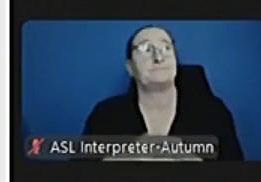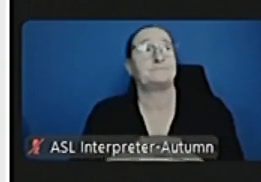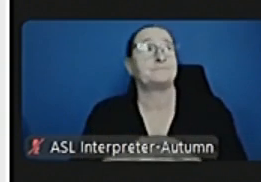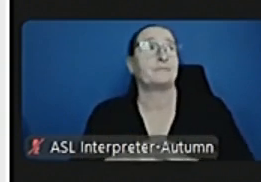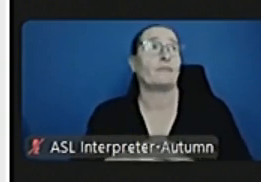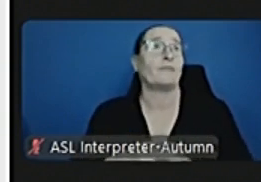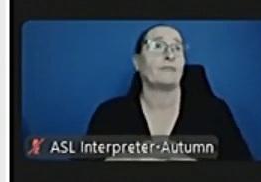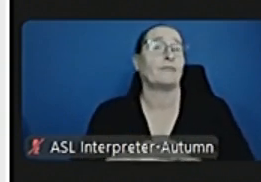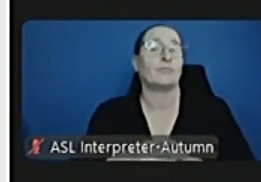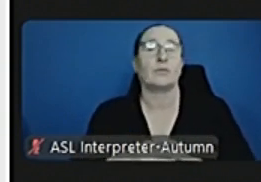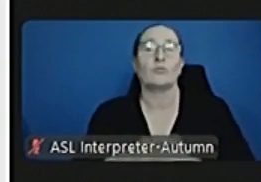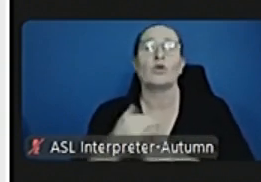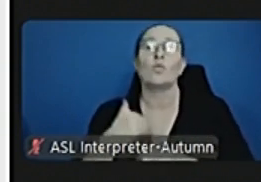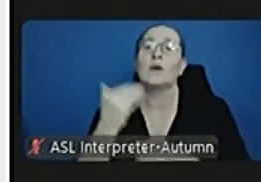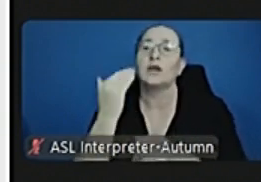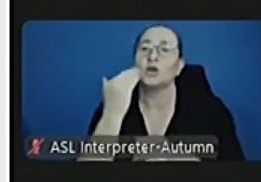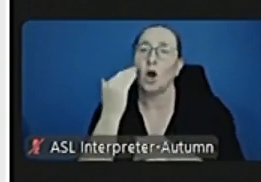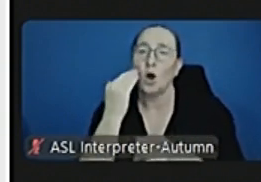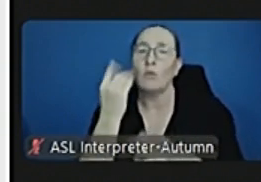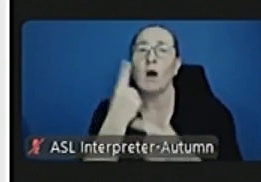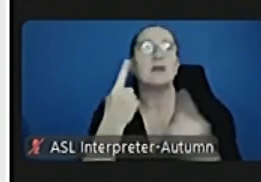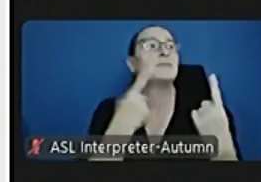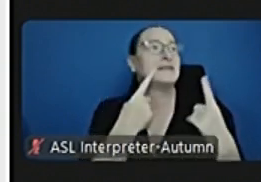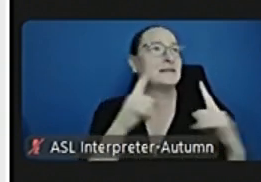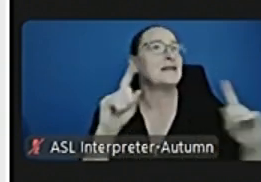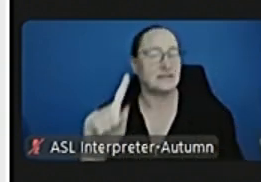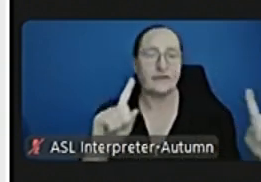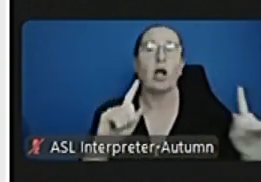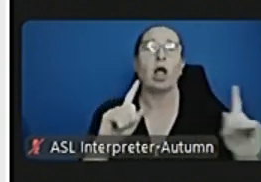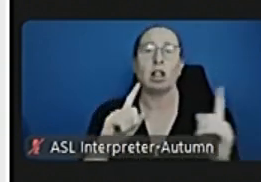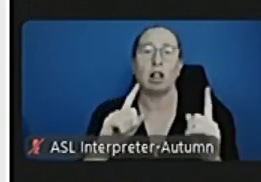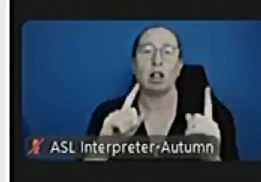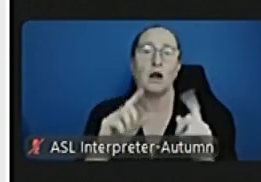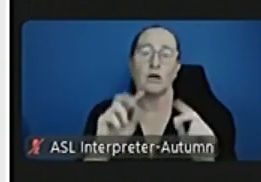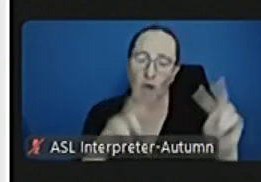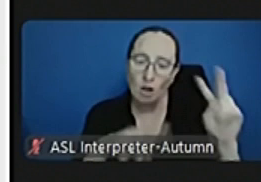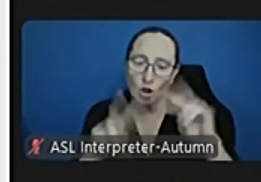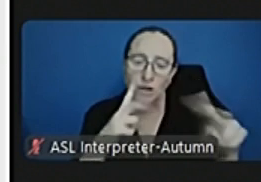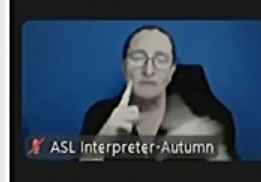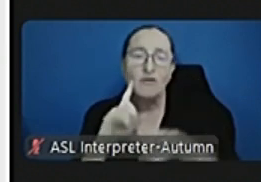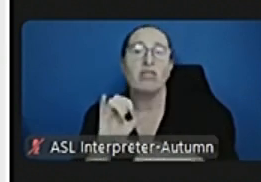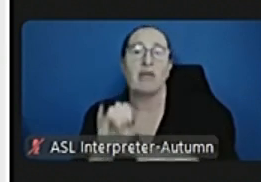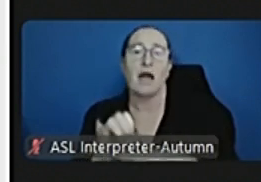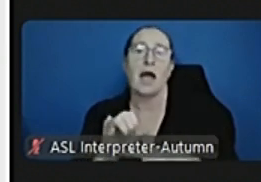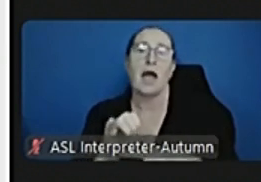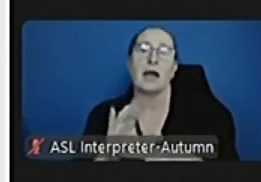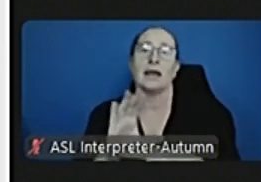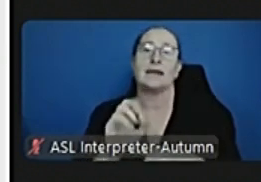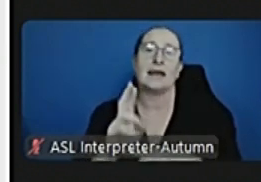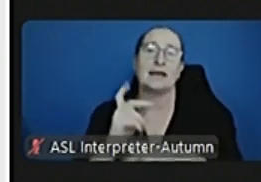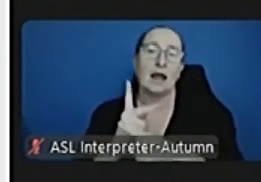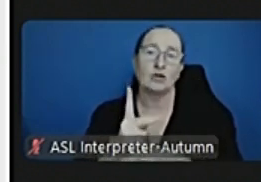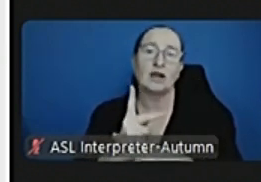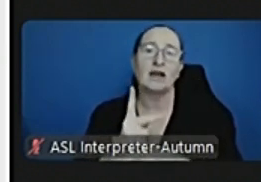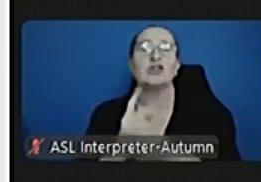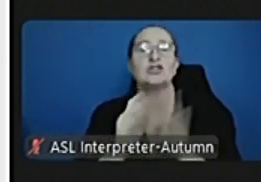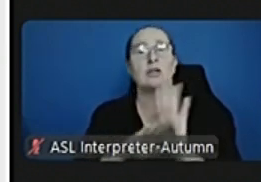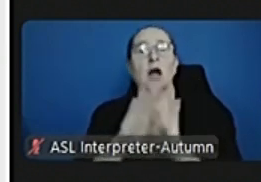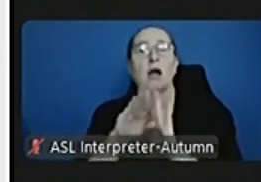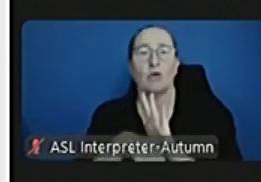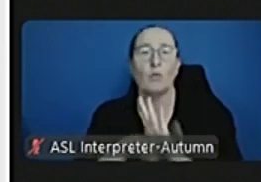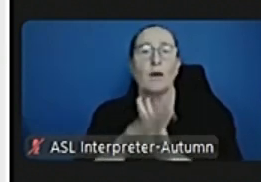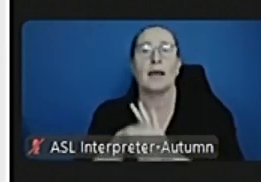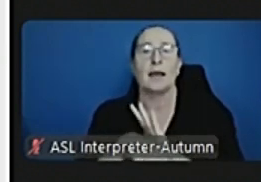And we know what it looks like to be successful. And so you got to be looking for that. And caregivers along the way,